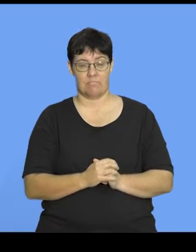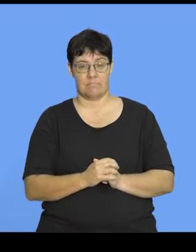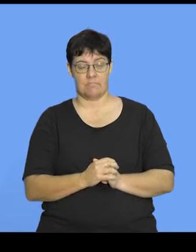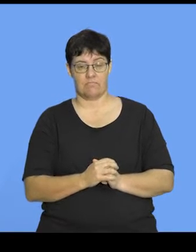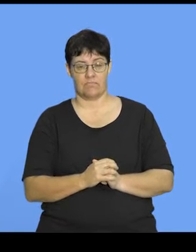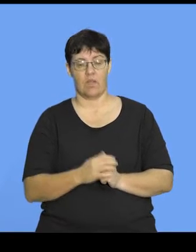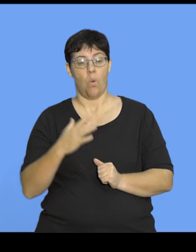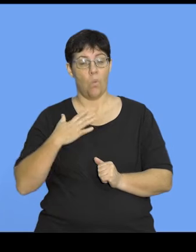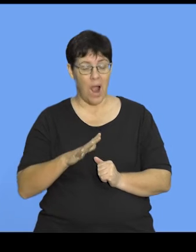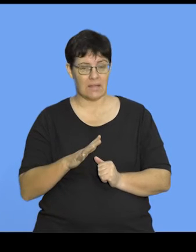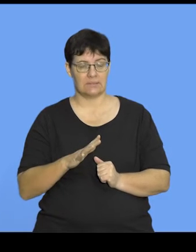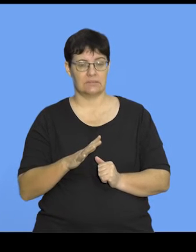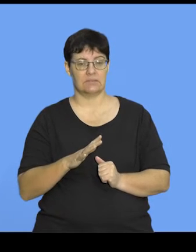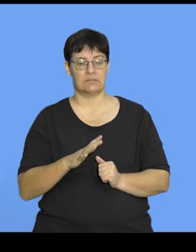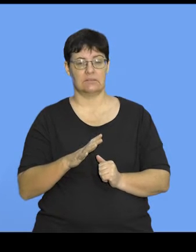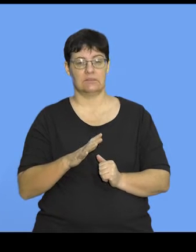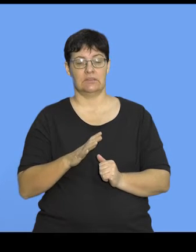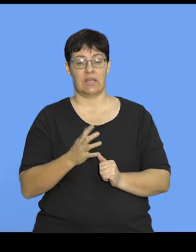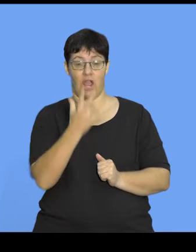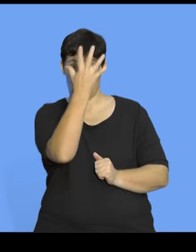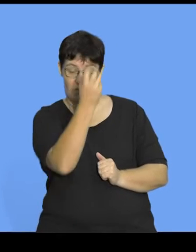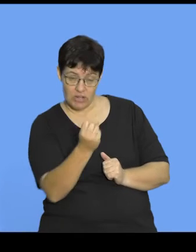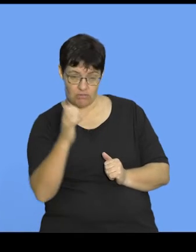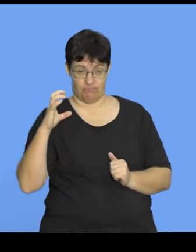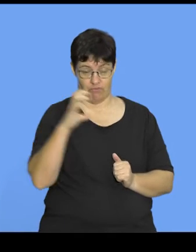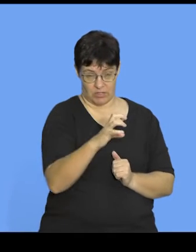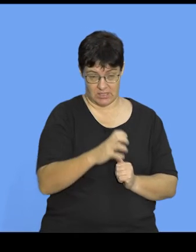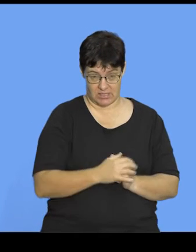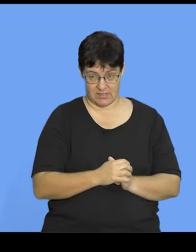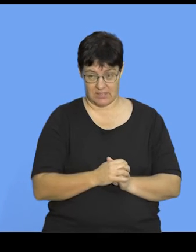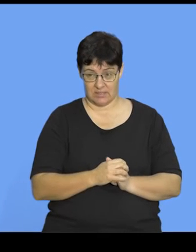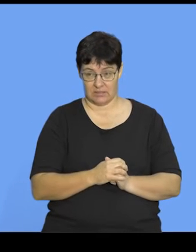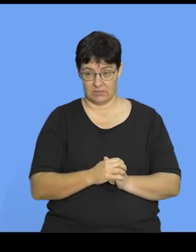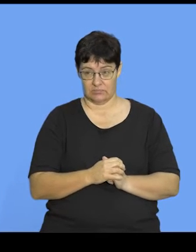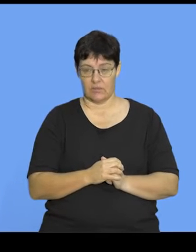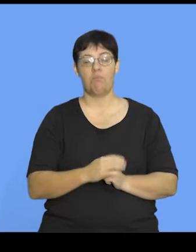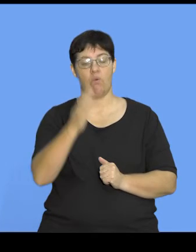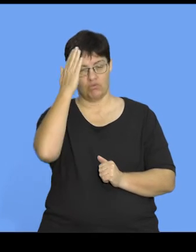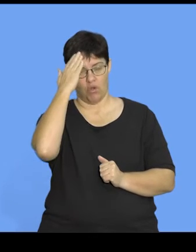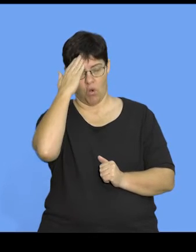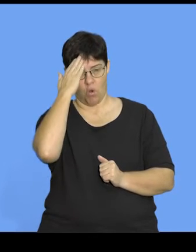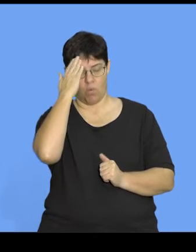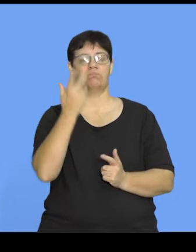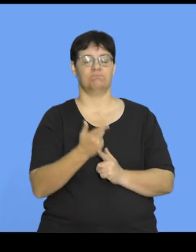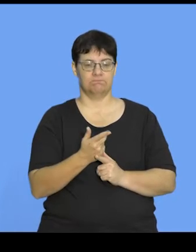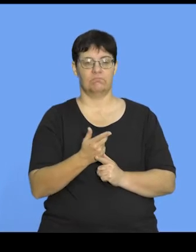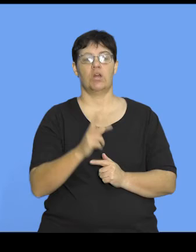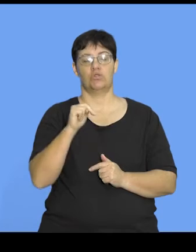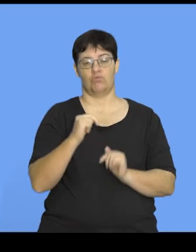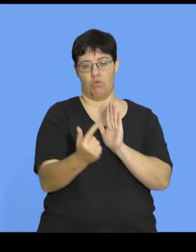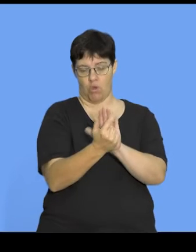I want the gravitational force. As soon as I see that, I know I'm using Newton's law of universal